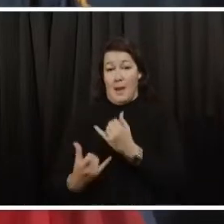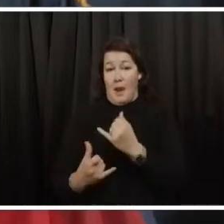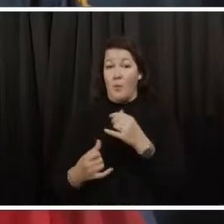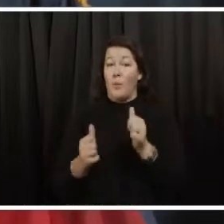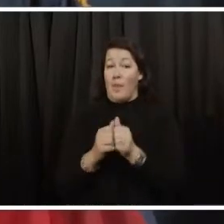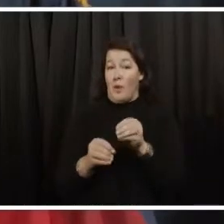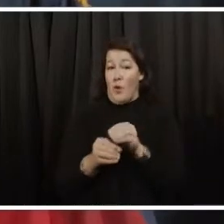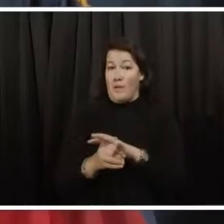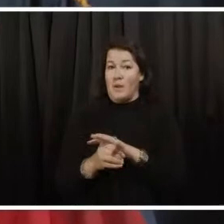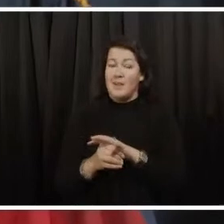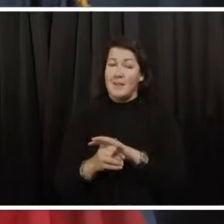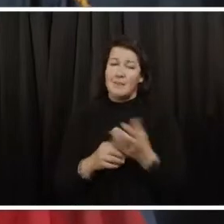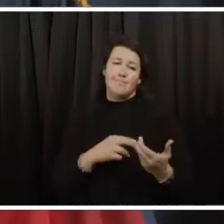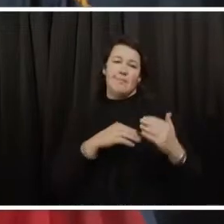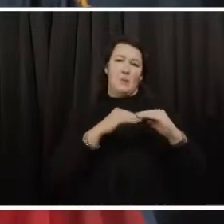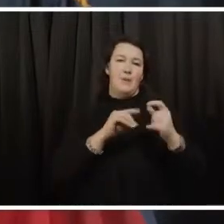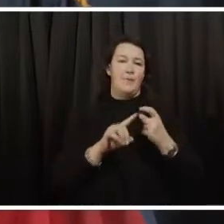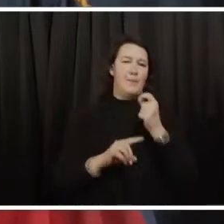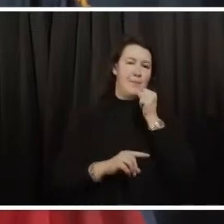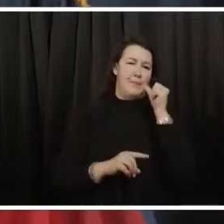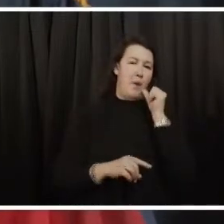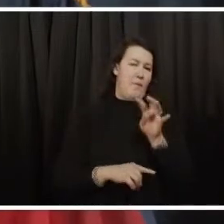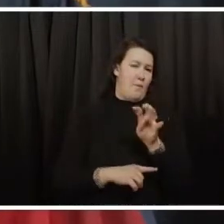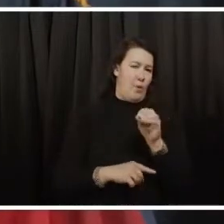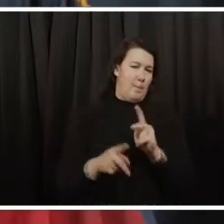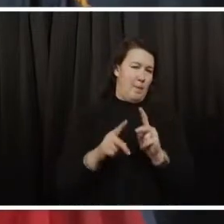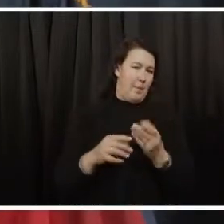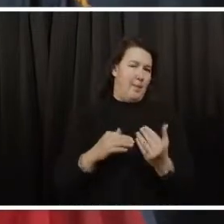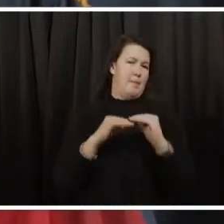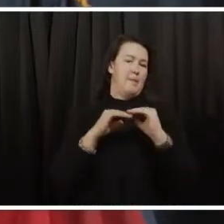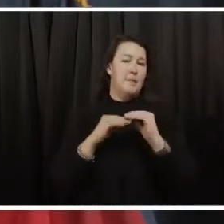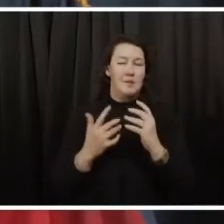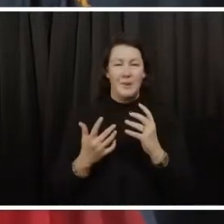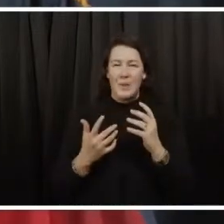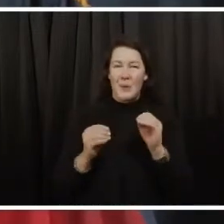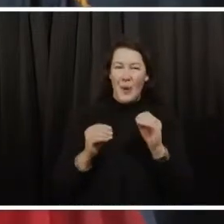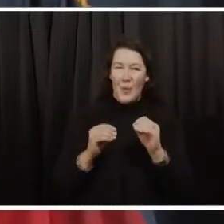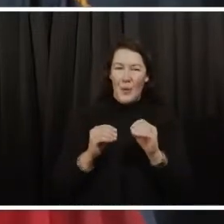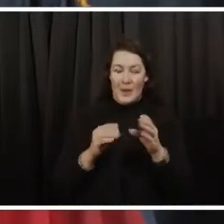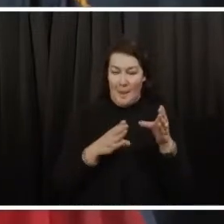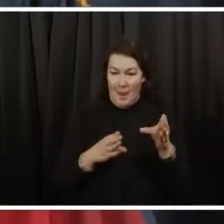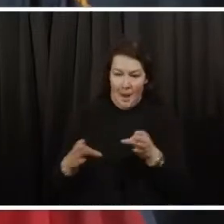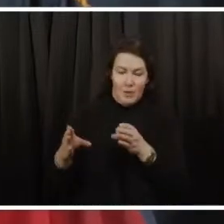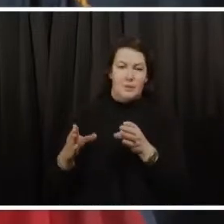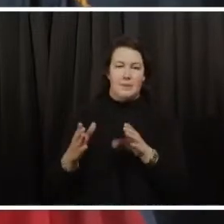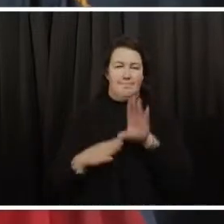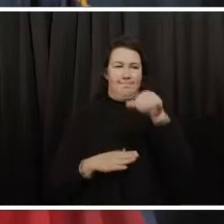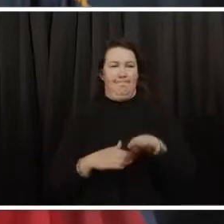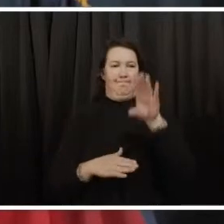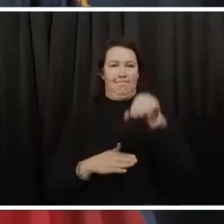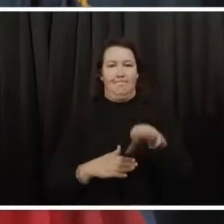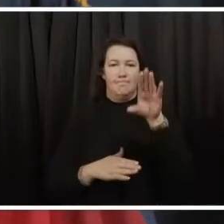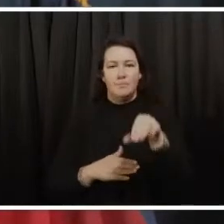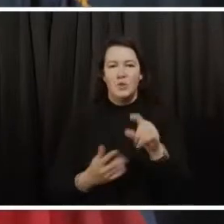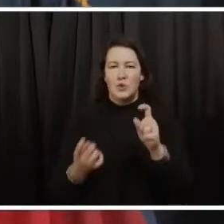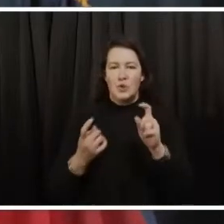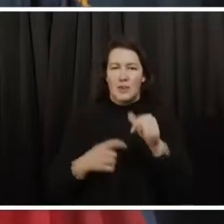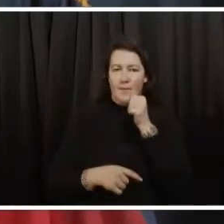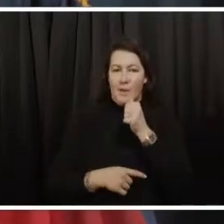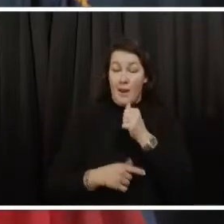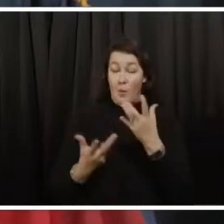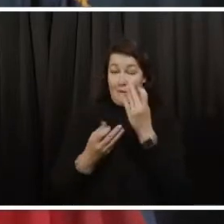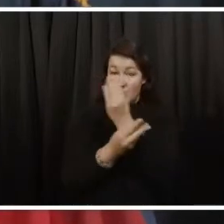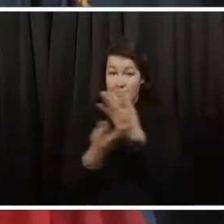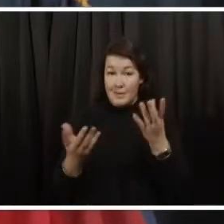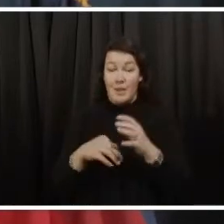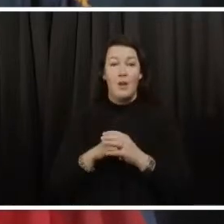an increase of 40 from yesterday. There's really no clear pattern over the last week. It's been bouncing up and down. I want everyday Coloradans to know that there is